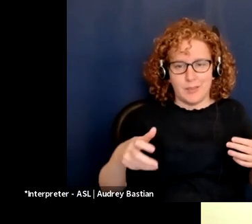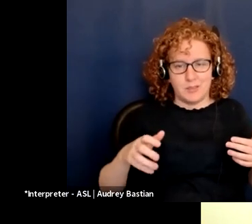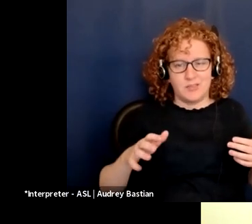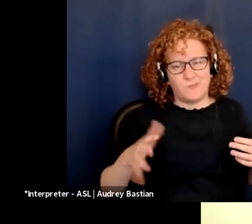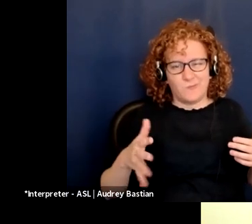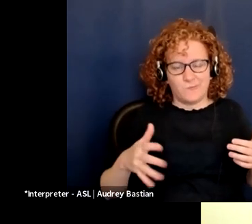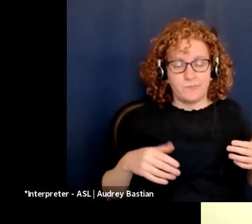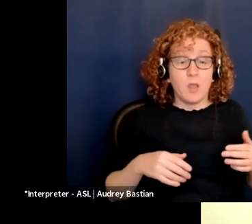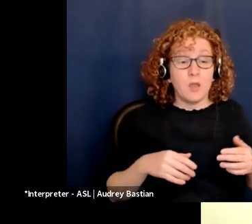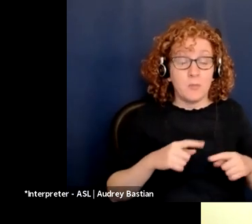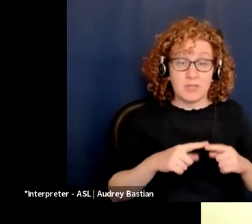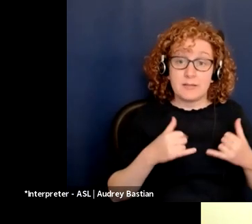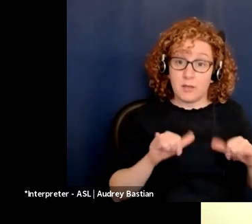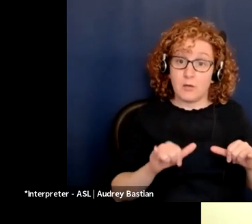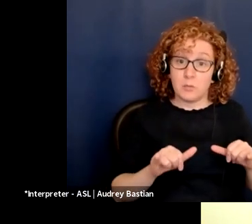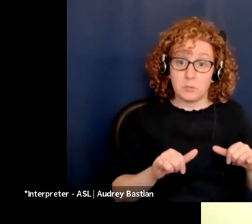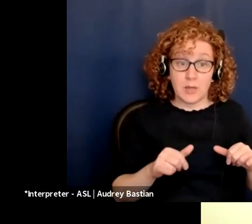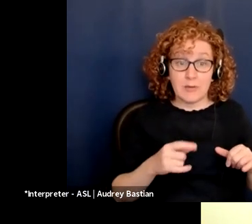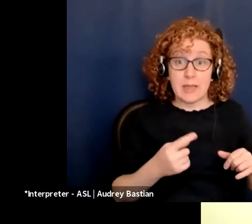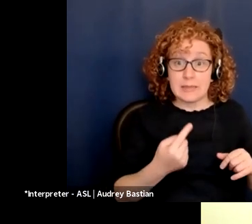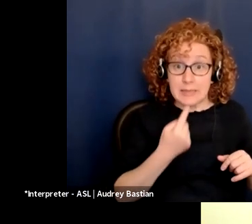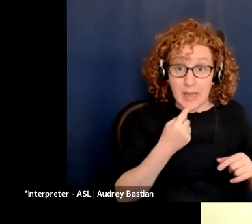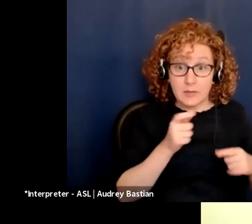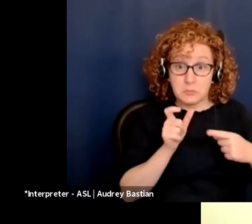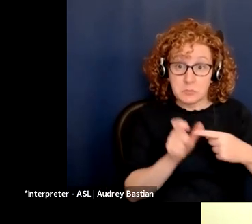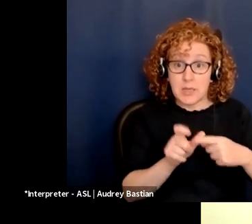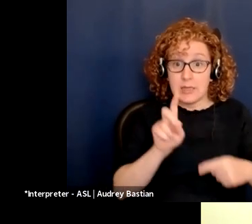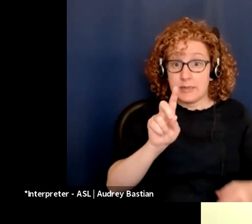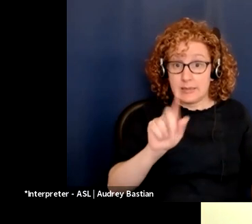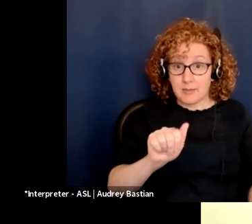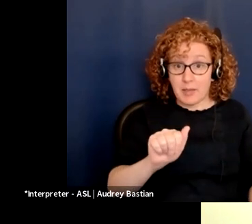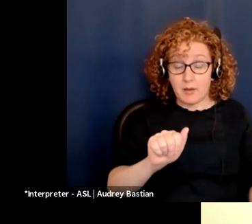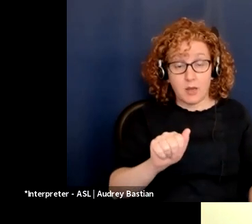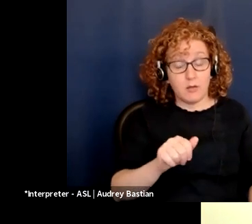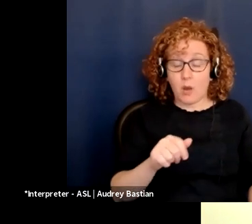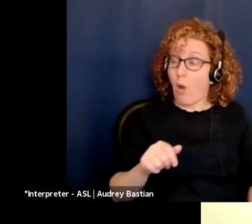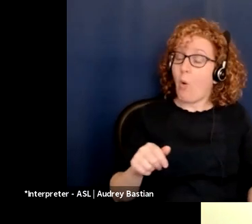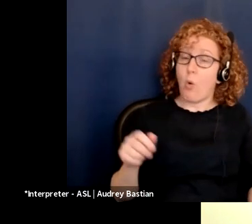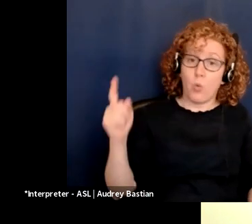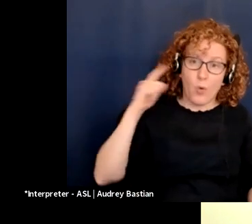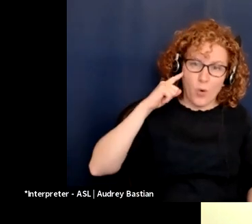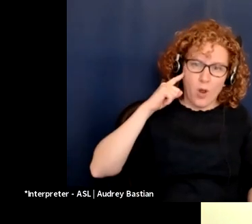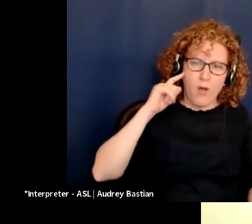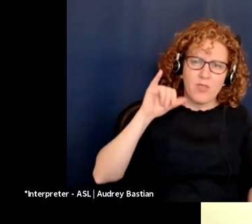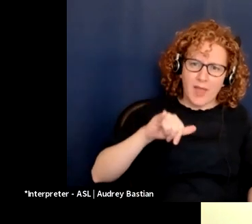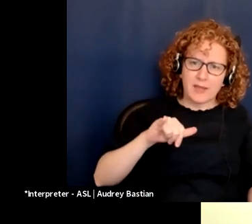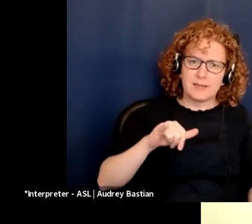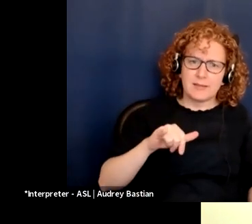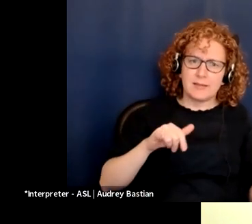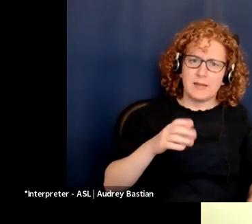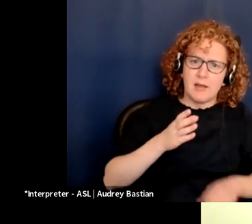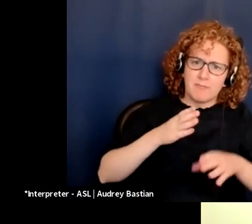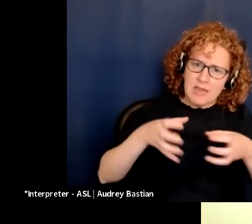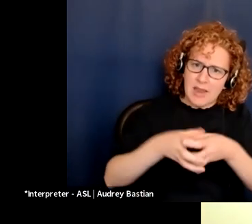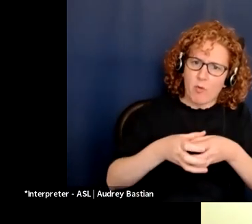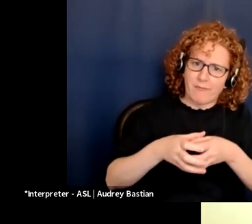people's minds that like disability is a category in is a demographic